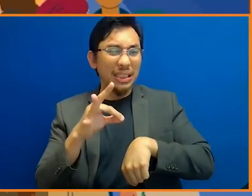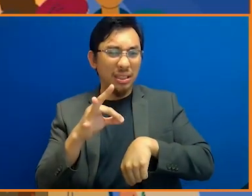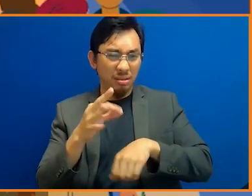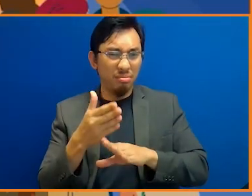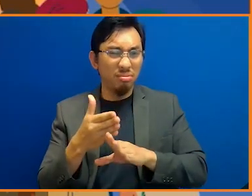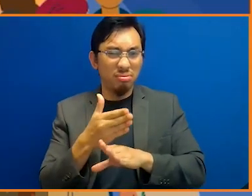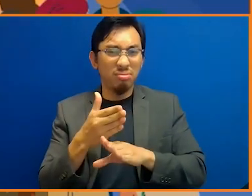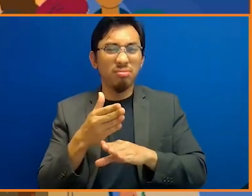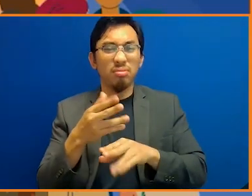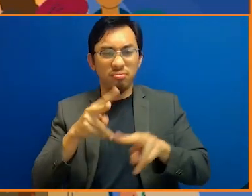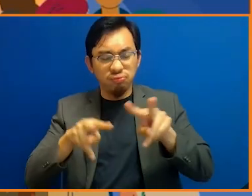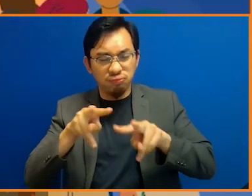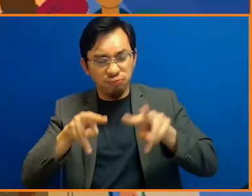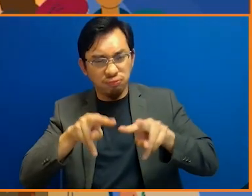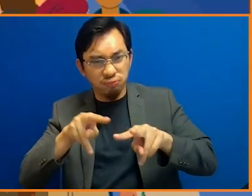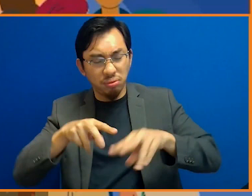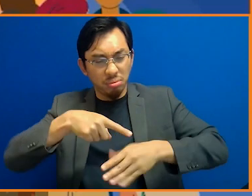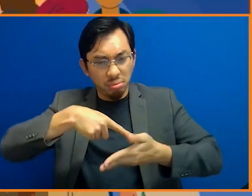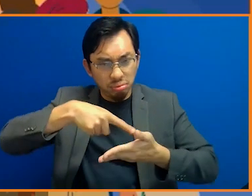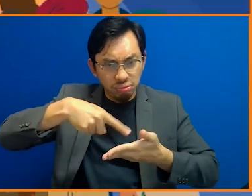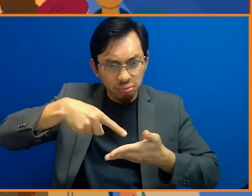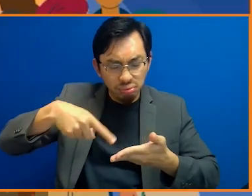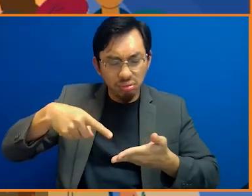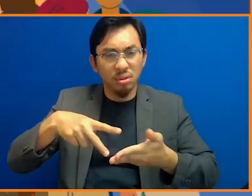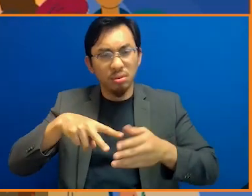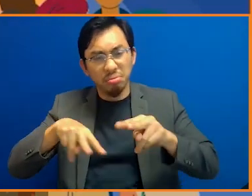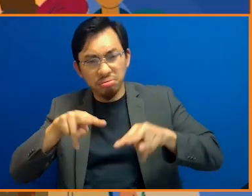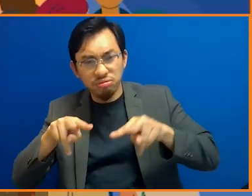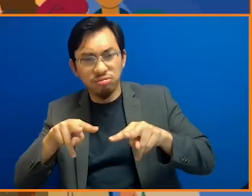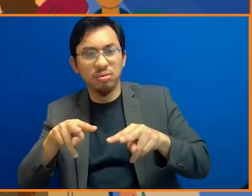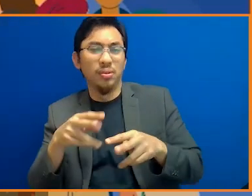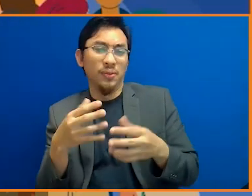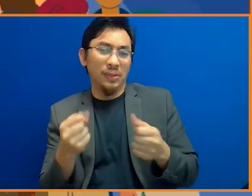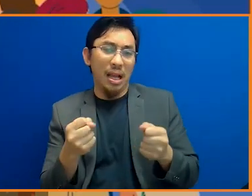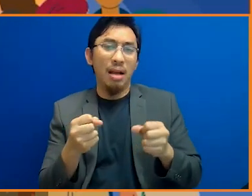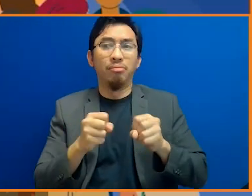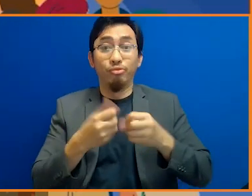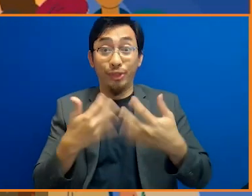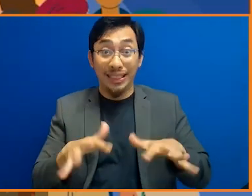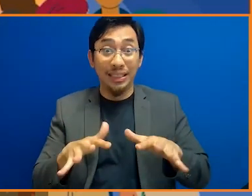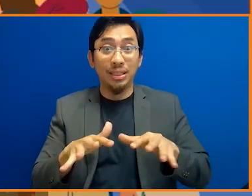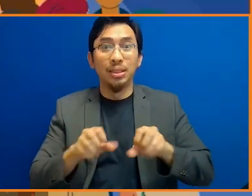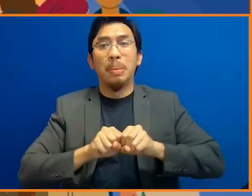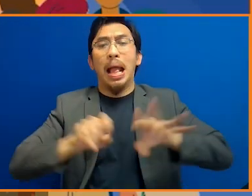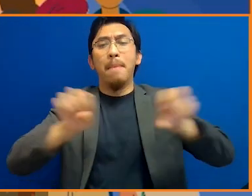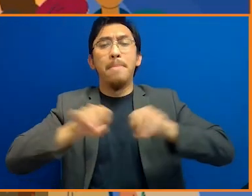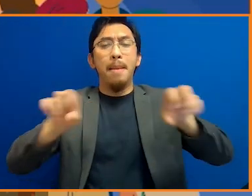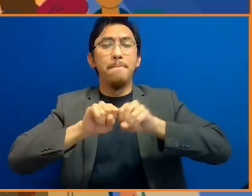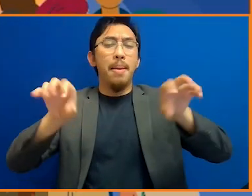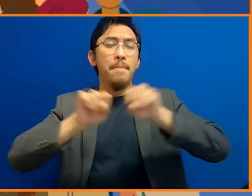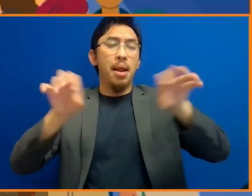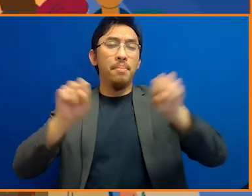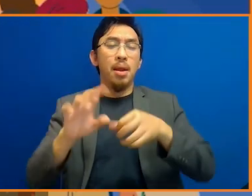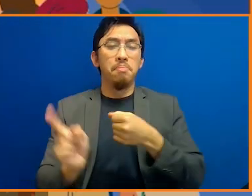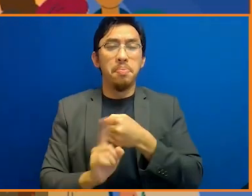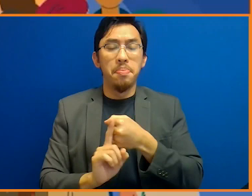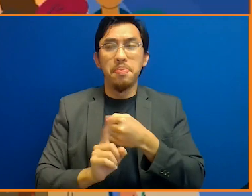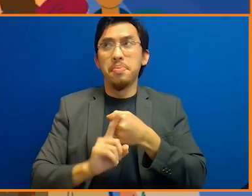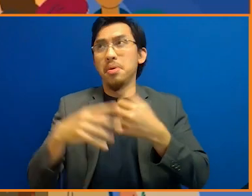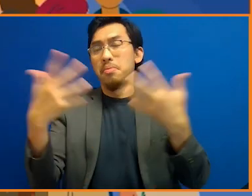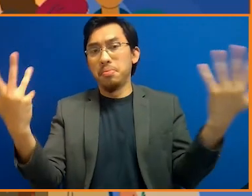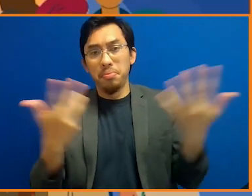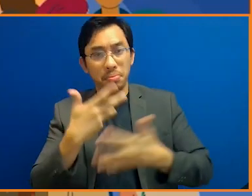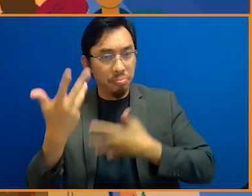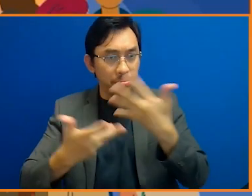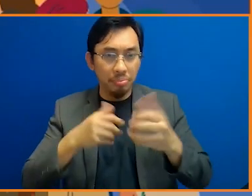like more than 3 minutes. So still we are under observation, but we have to release the warning message.